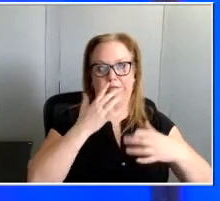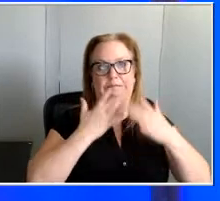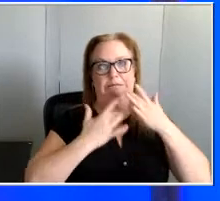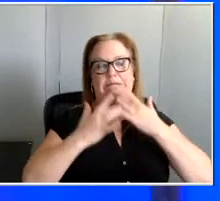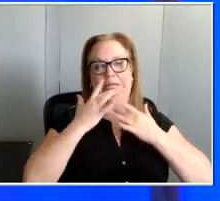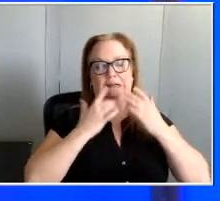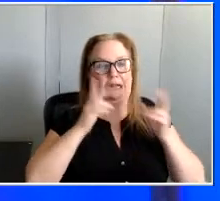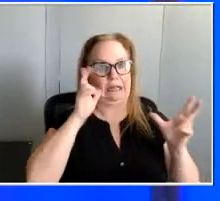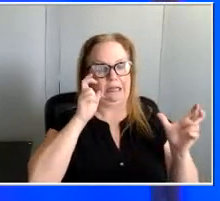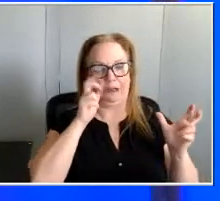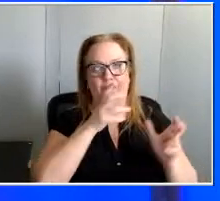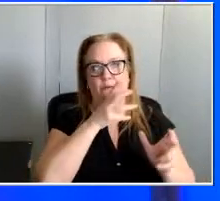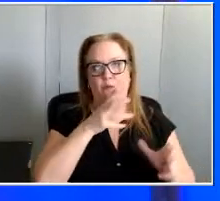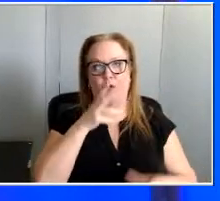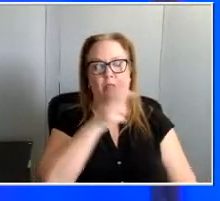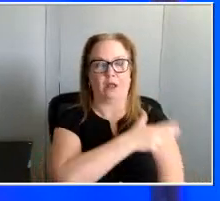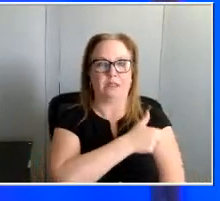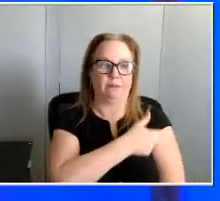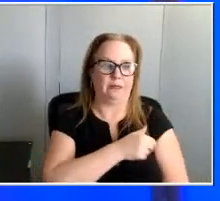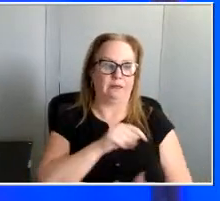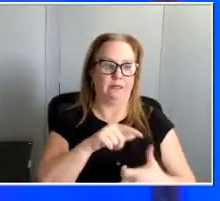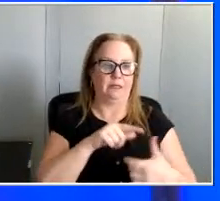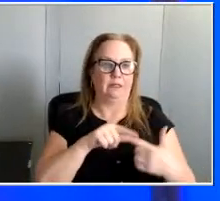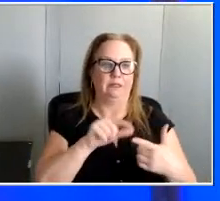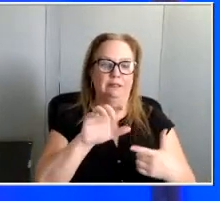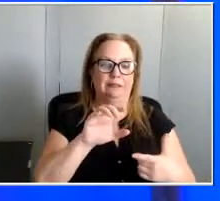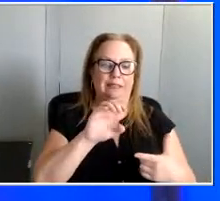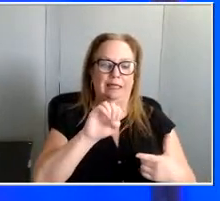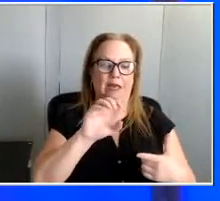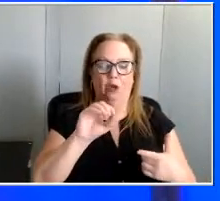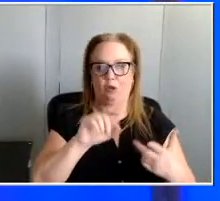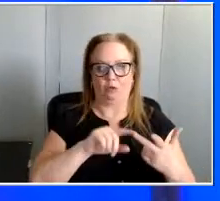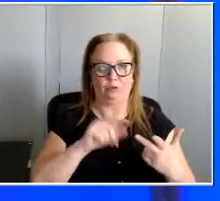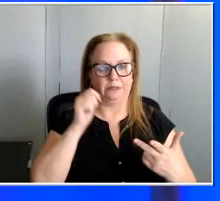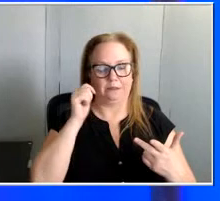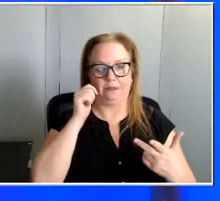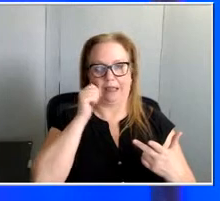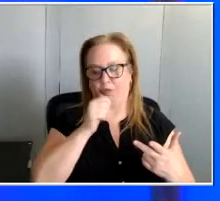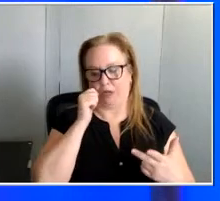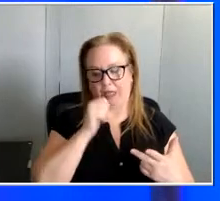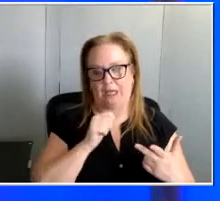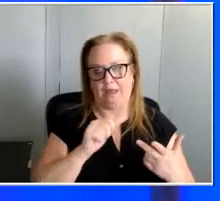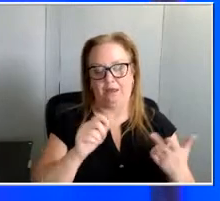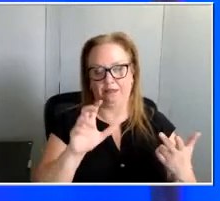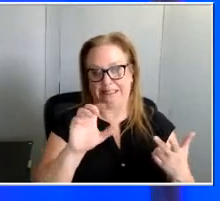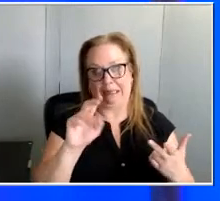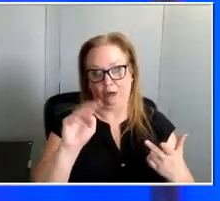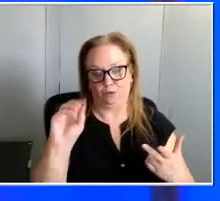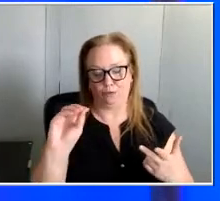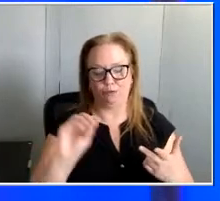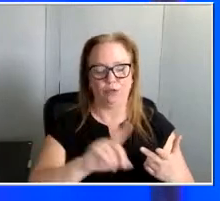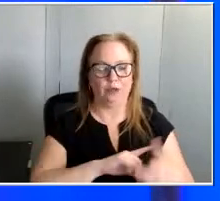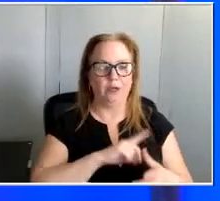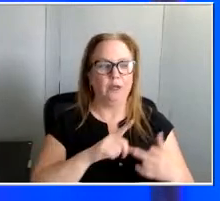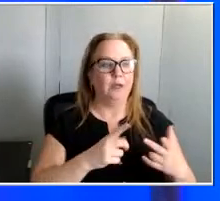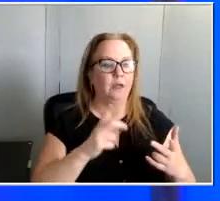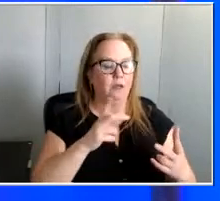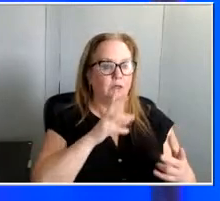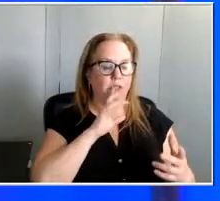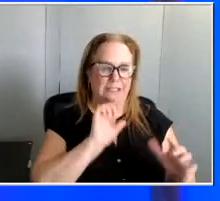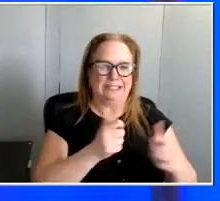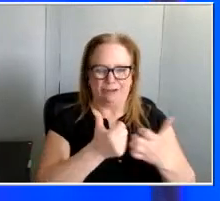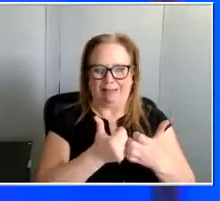from rural hospital CEOs and CNOs day in and day out, a real challenge there. And then, as we talked